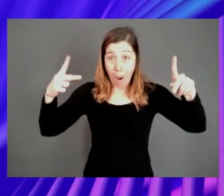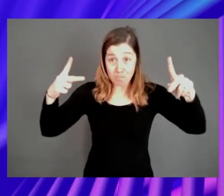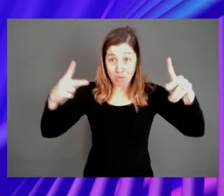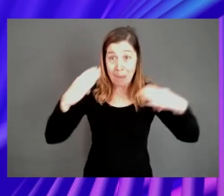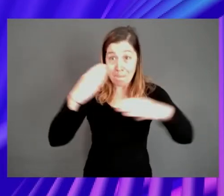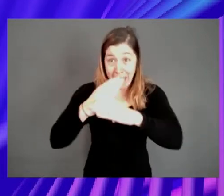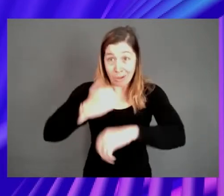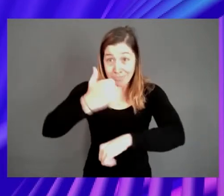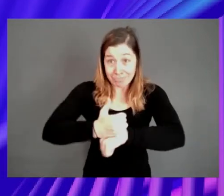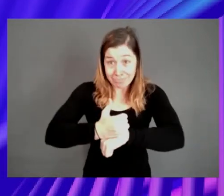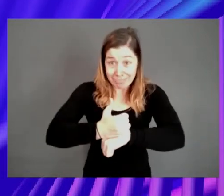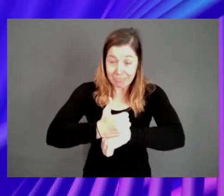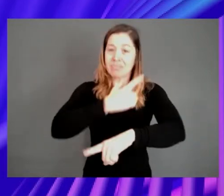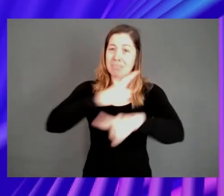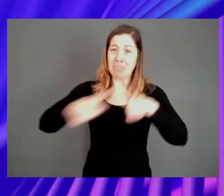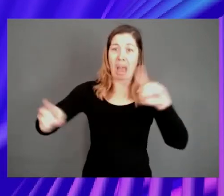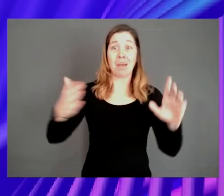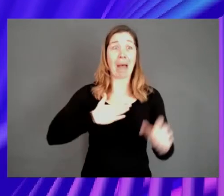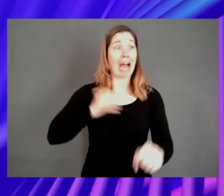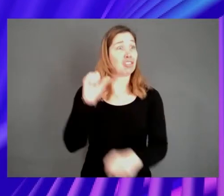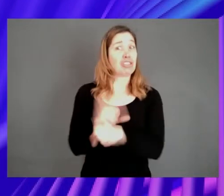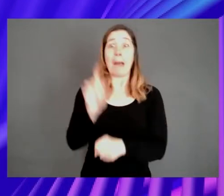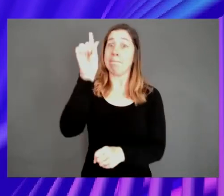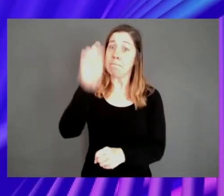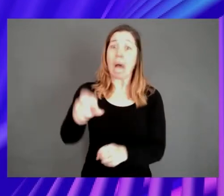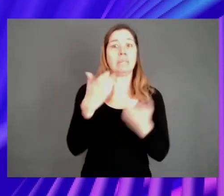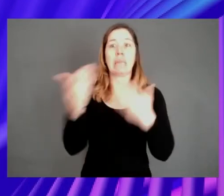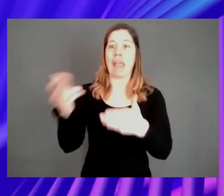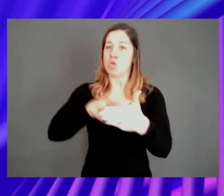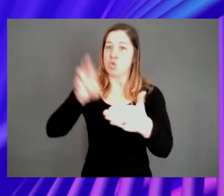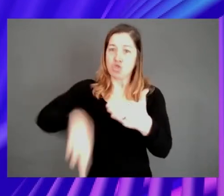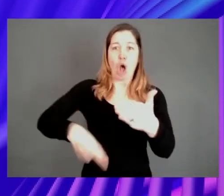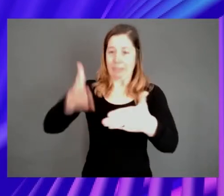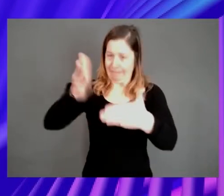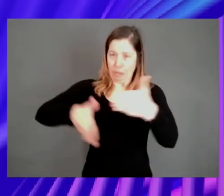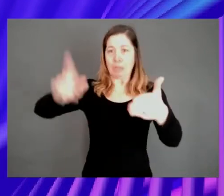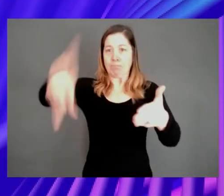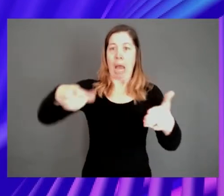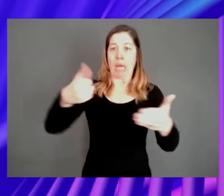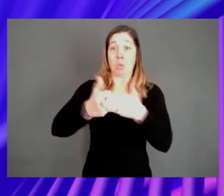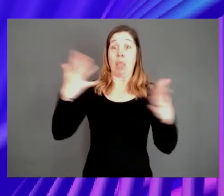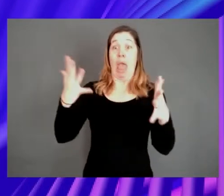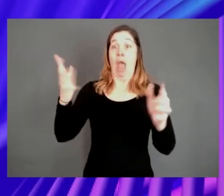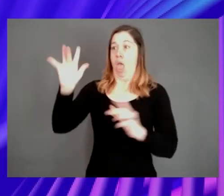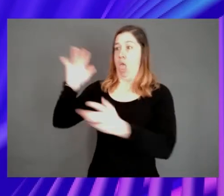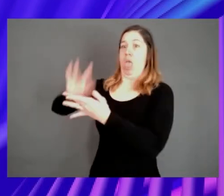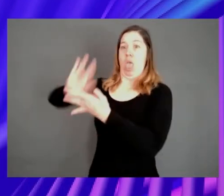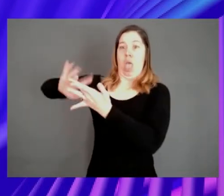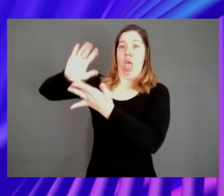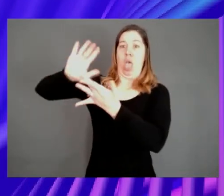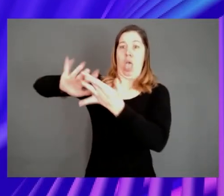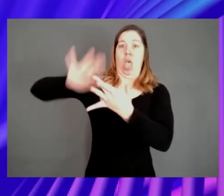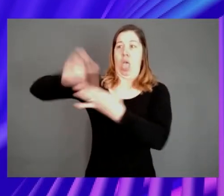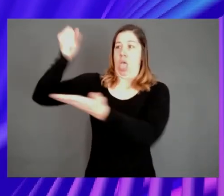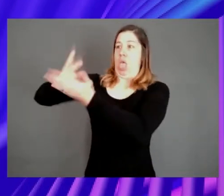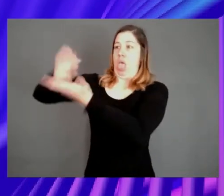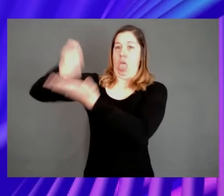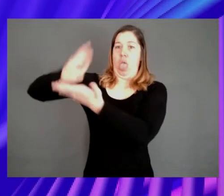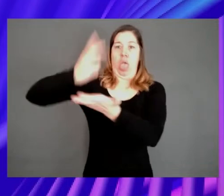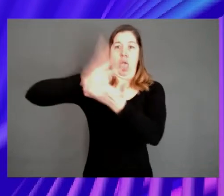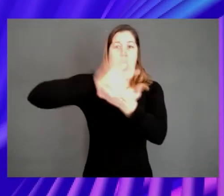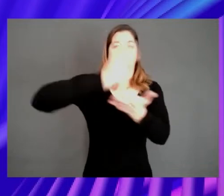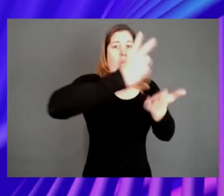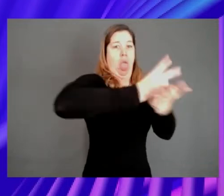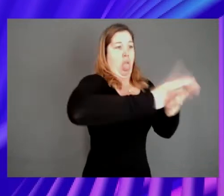I need to get my job done without having to pull in 8 different people or 8 different groups to get approval to do something. Yeah. You also